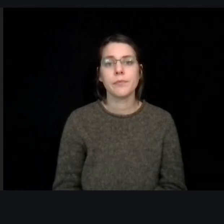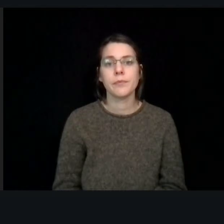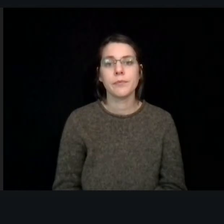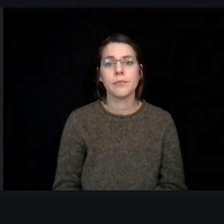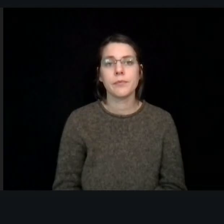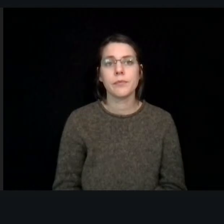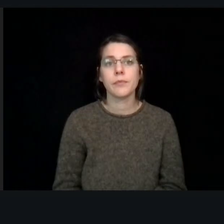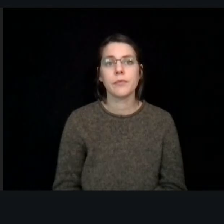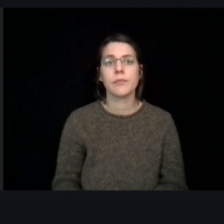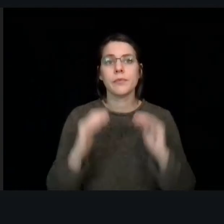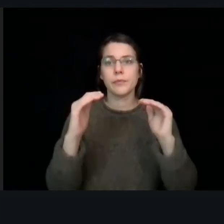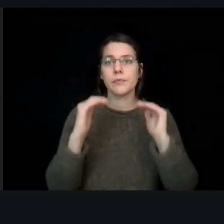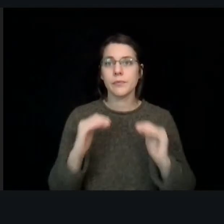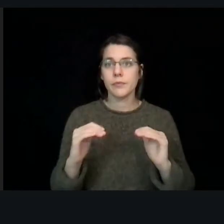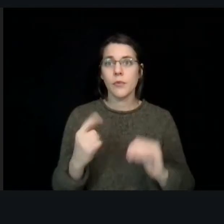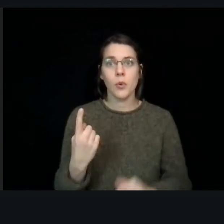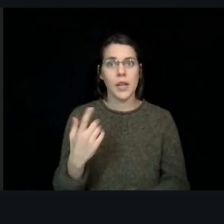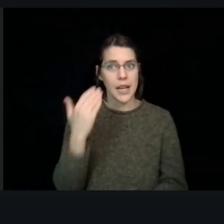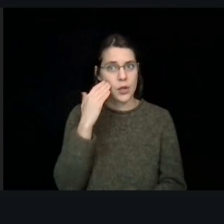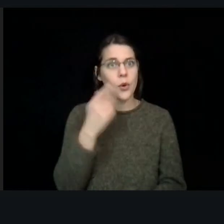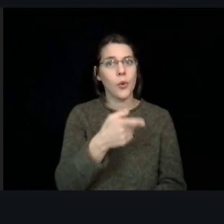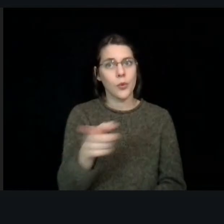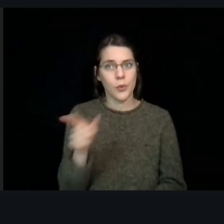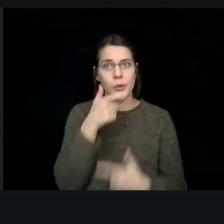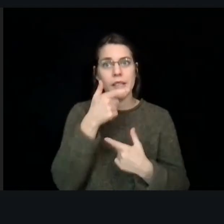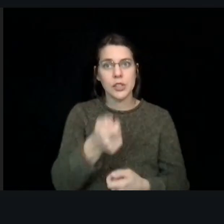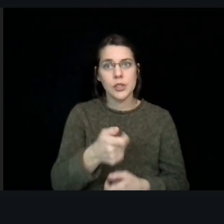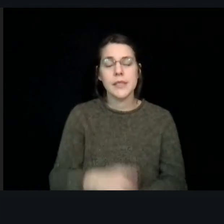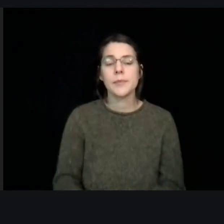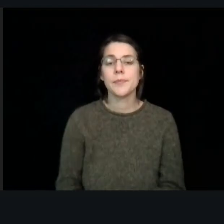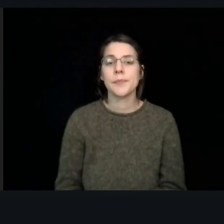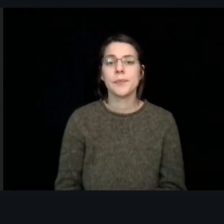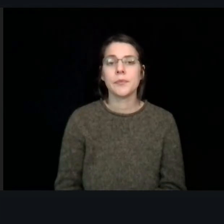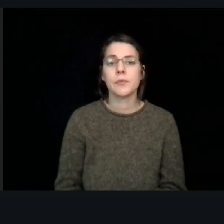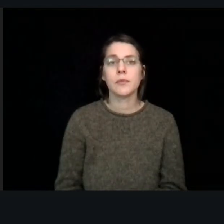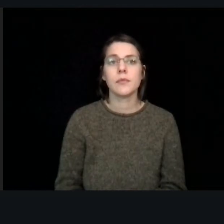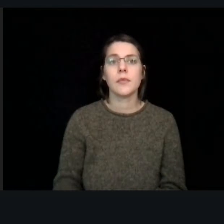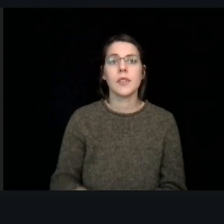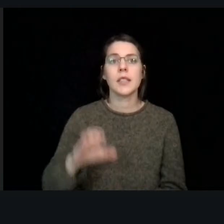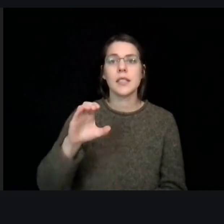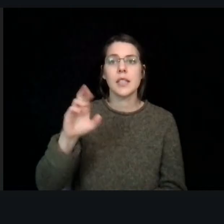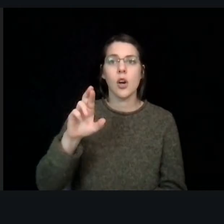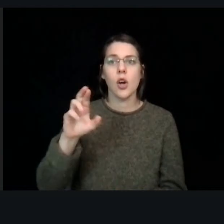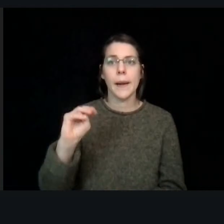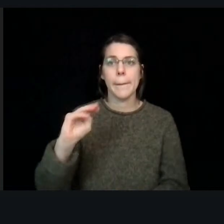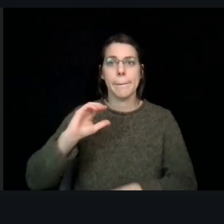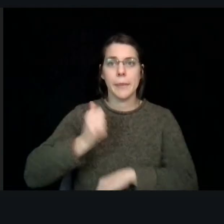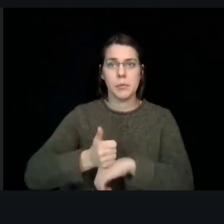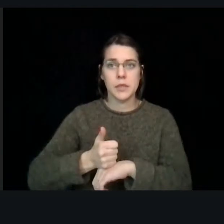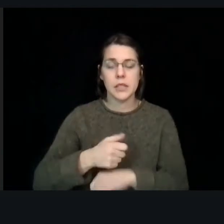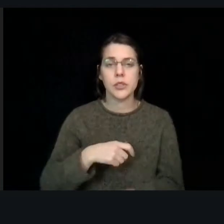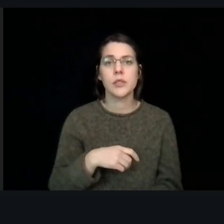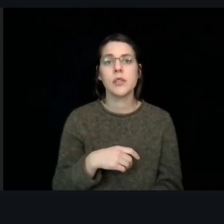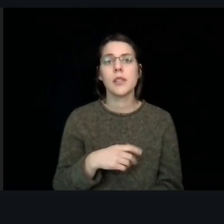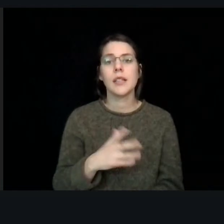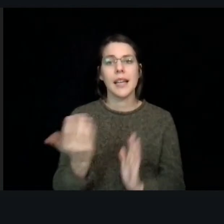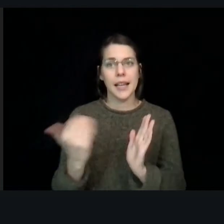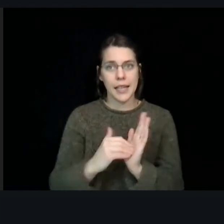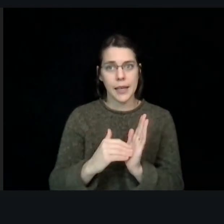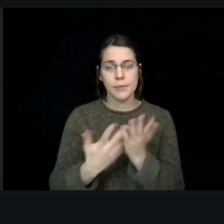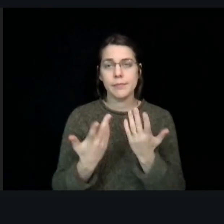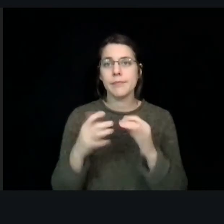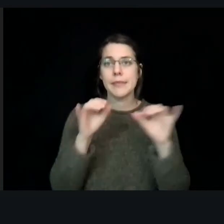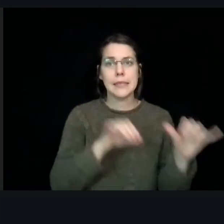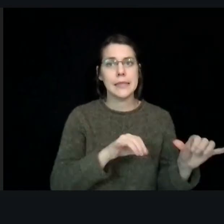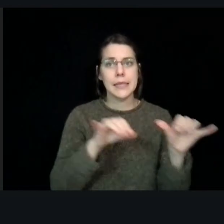Next, one that I know you all have been interested in is our CRM implementation. Again, same themes